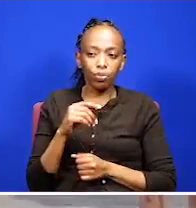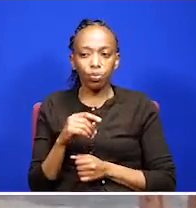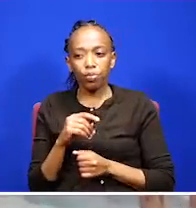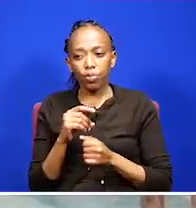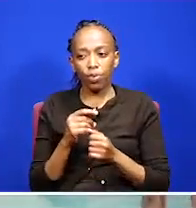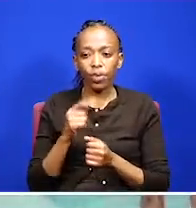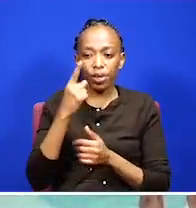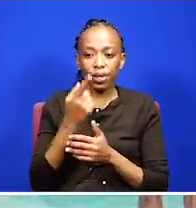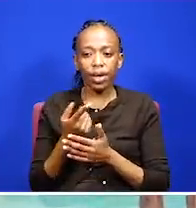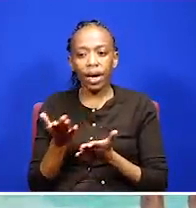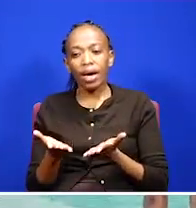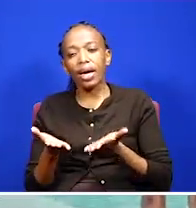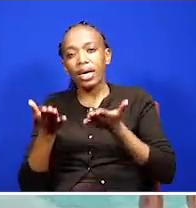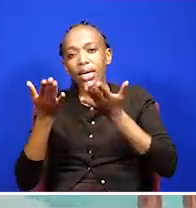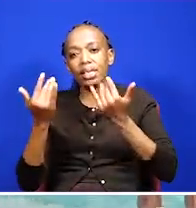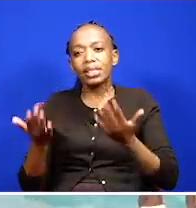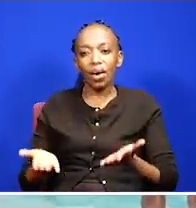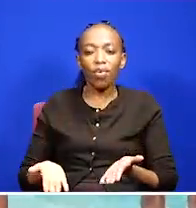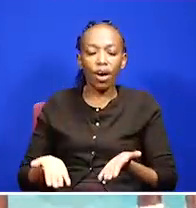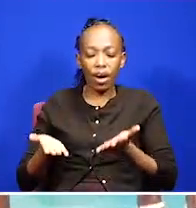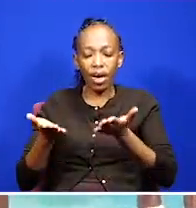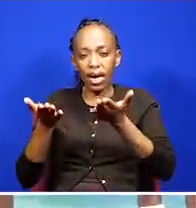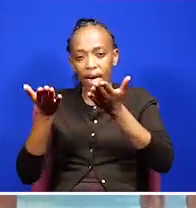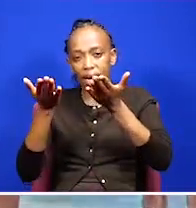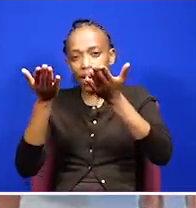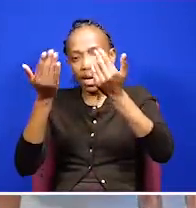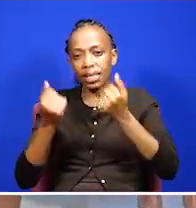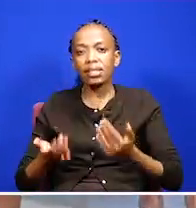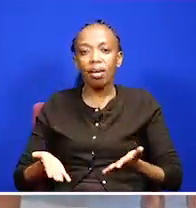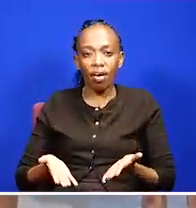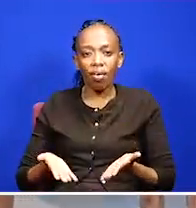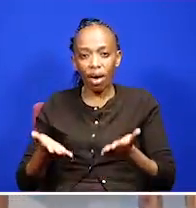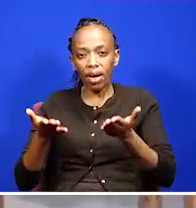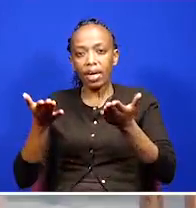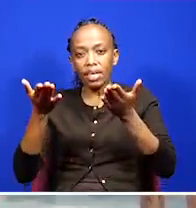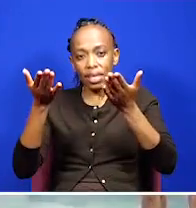lives. So arise, arise,